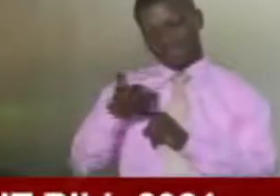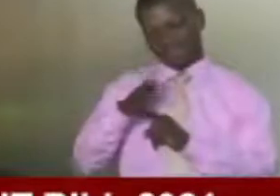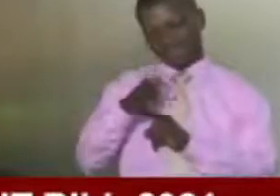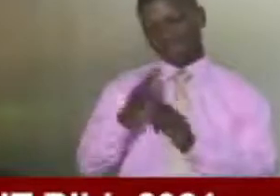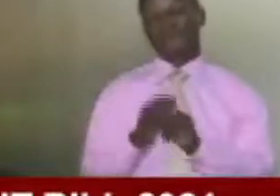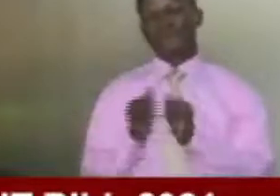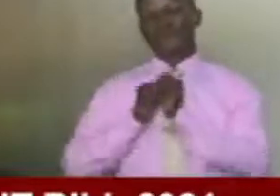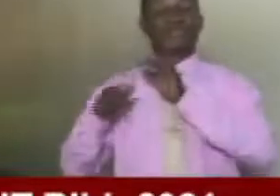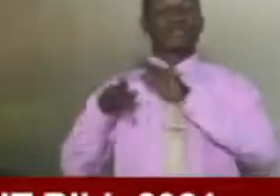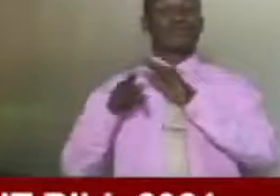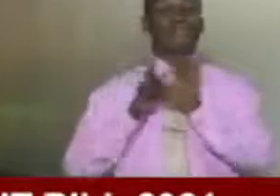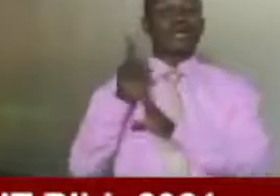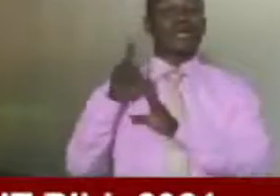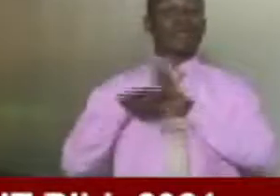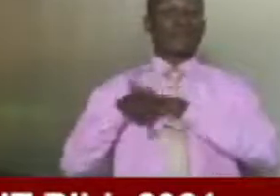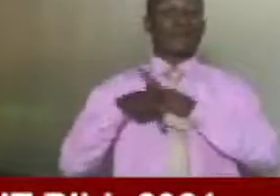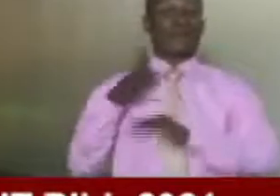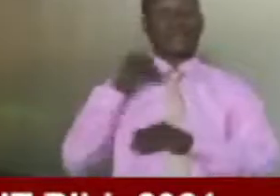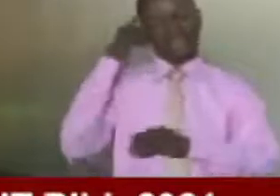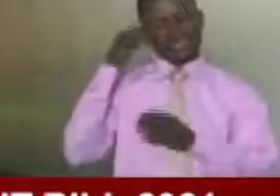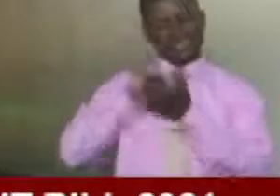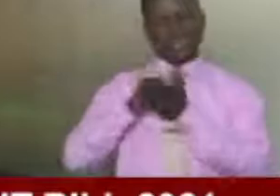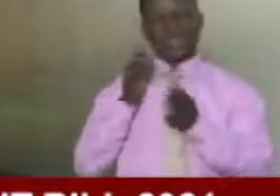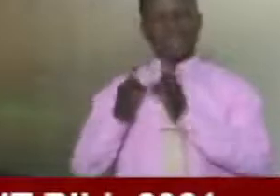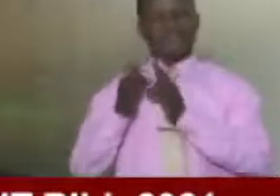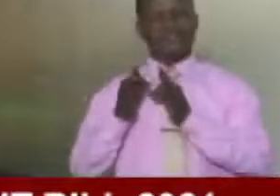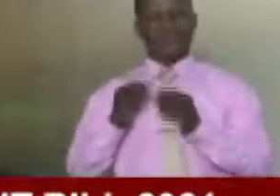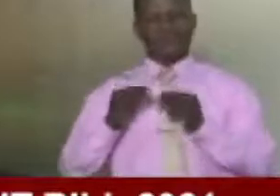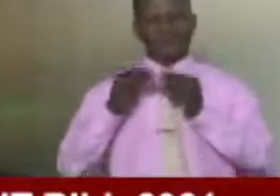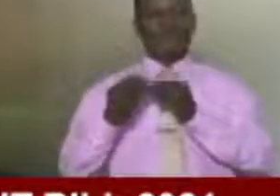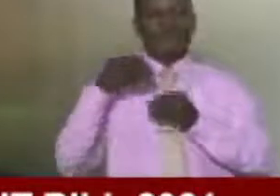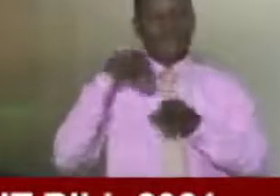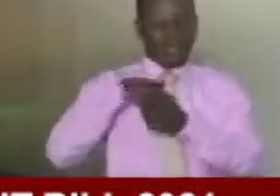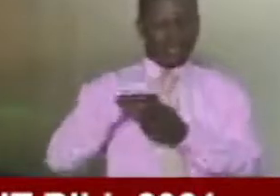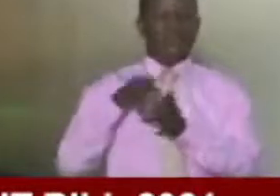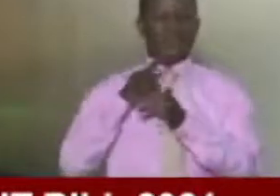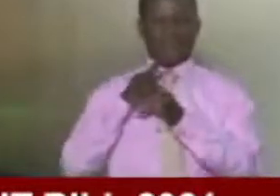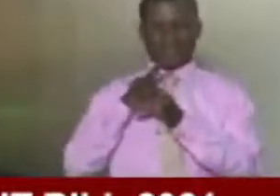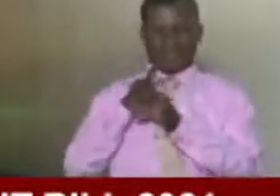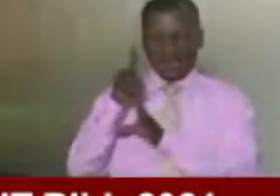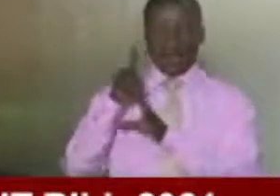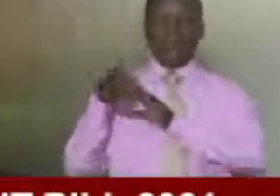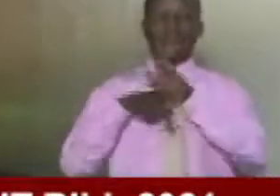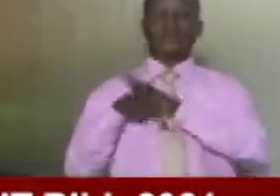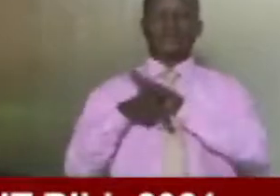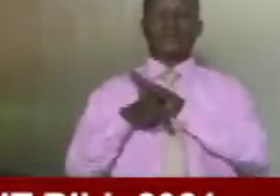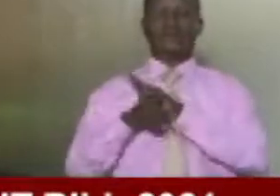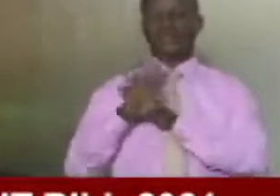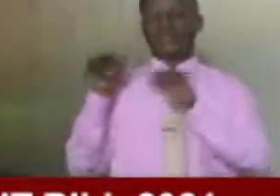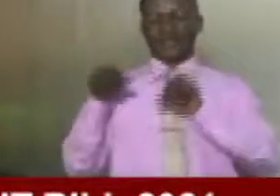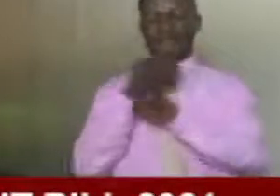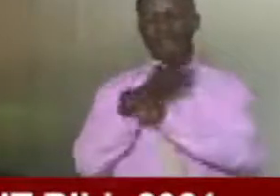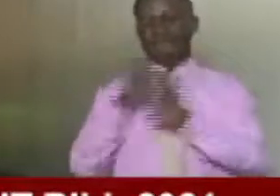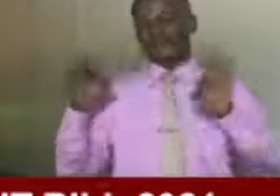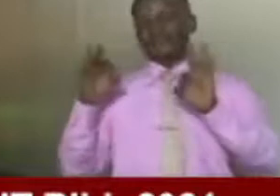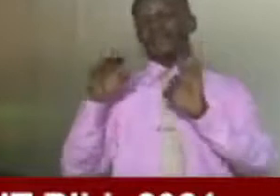they think that if they move into direct primaries, they would be able to free themselves from that